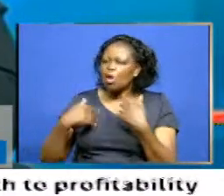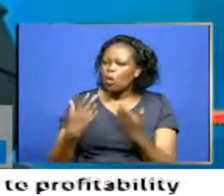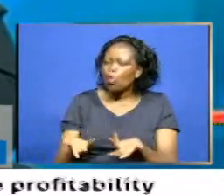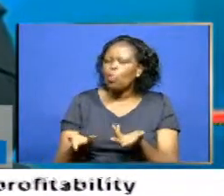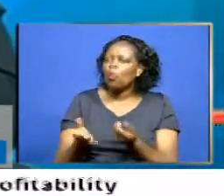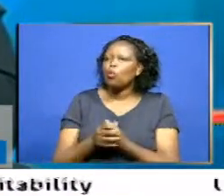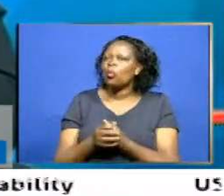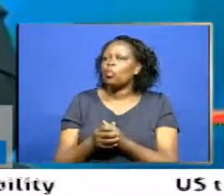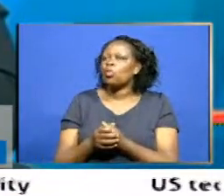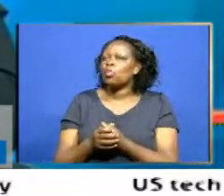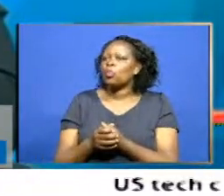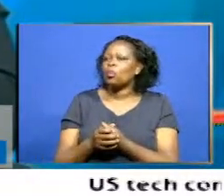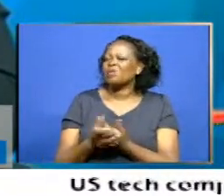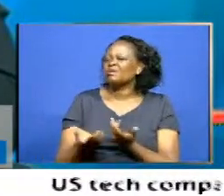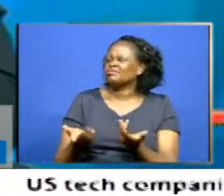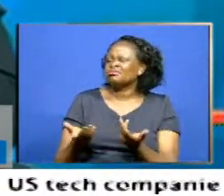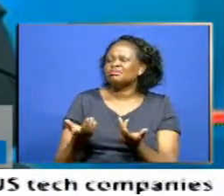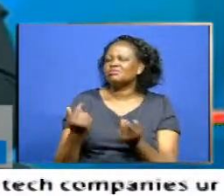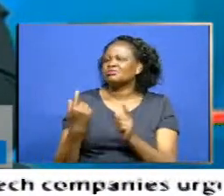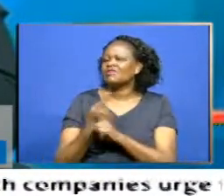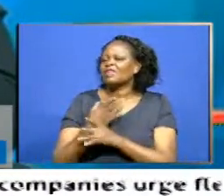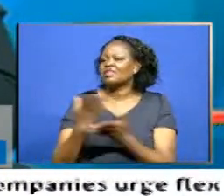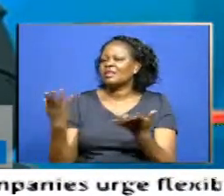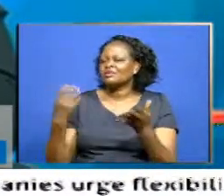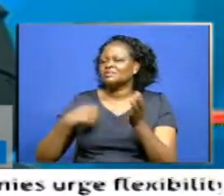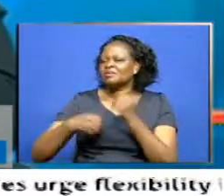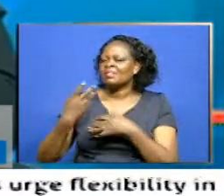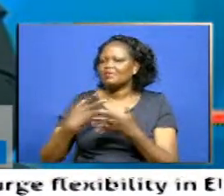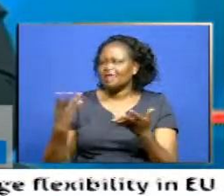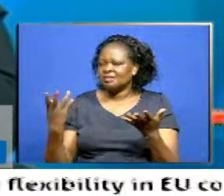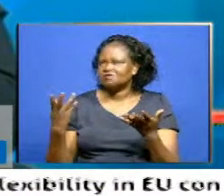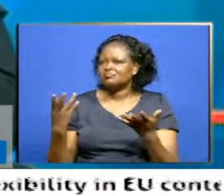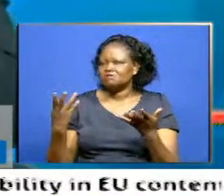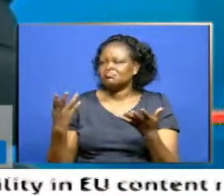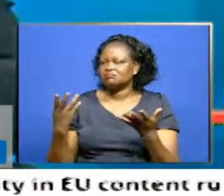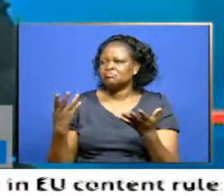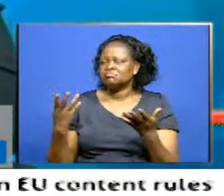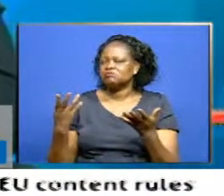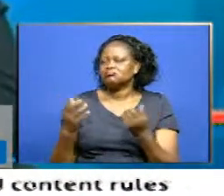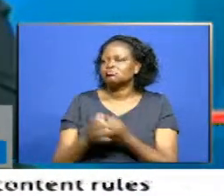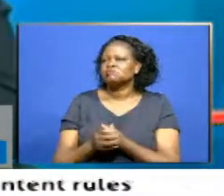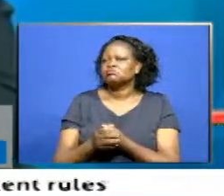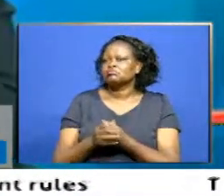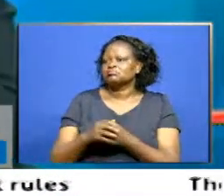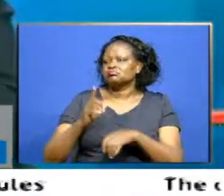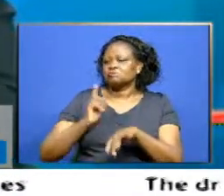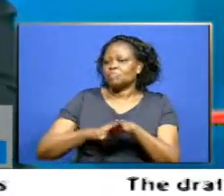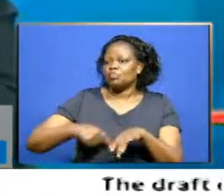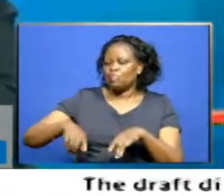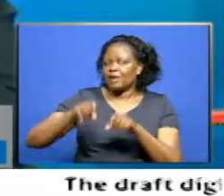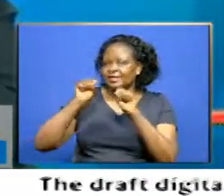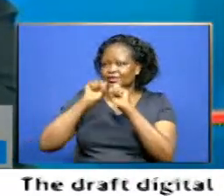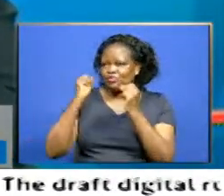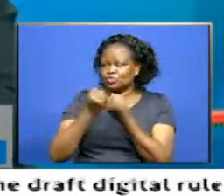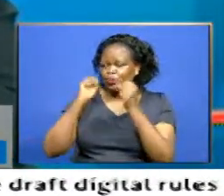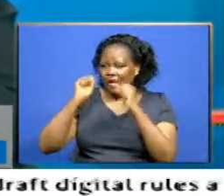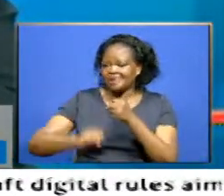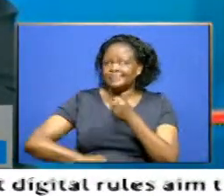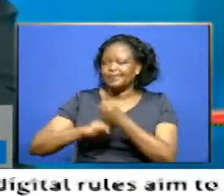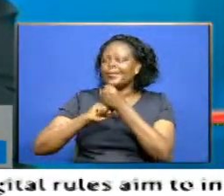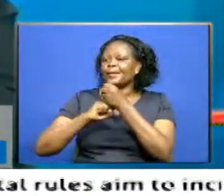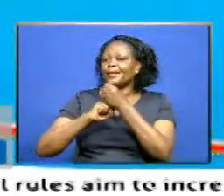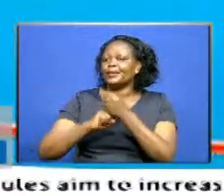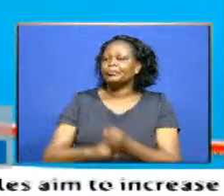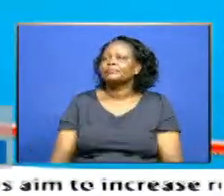into maladaptive measures, disposing of assets they had to cope with life, when we as a society, we can support them to cope.